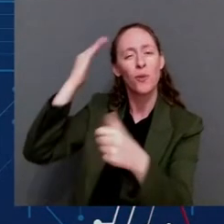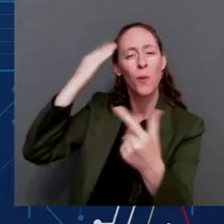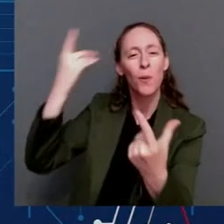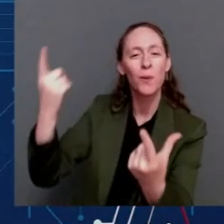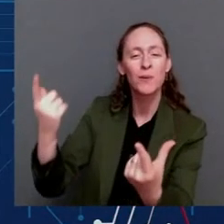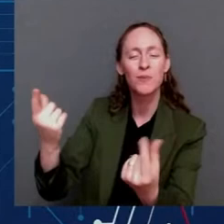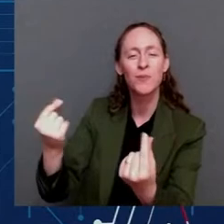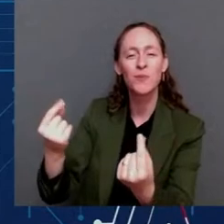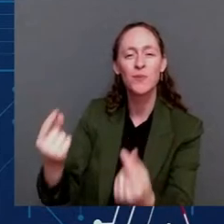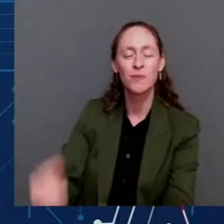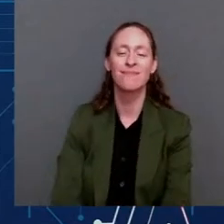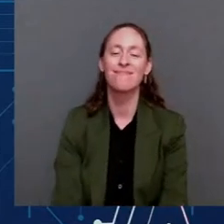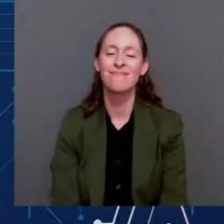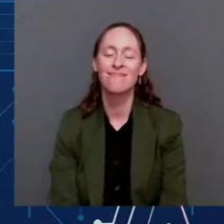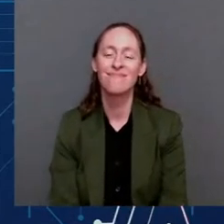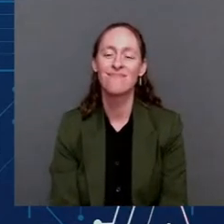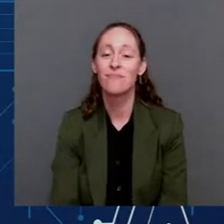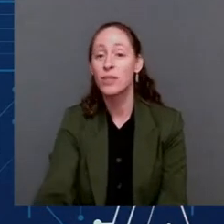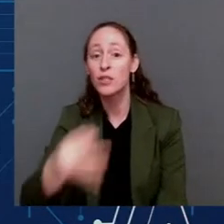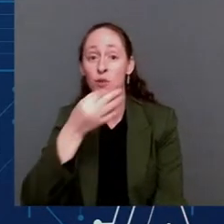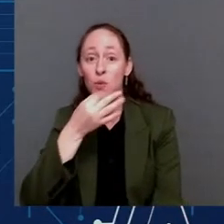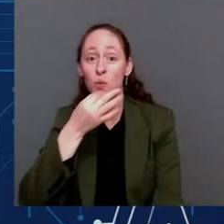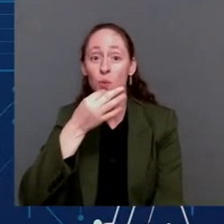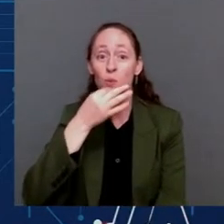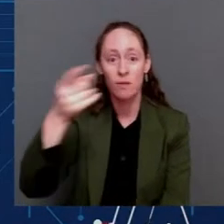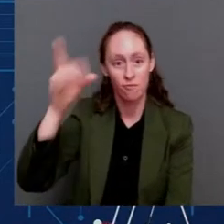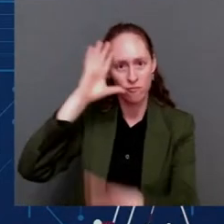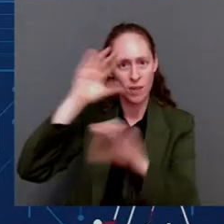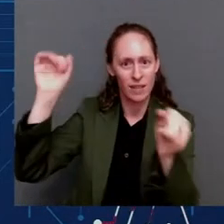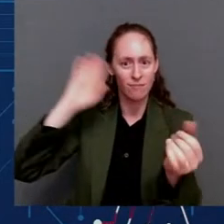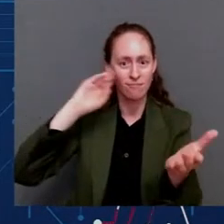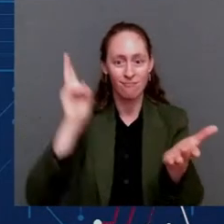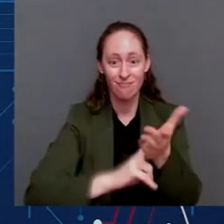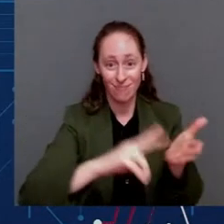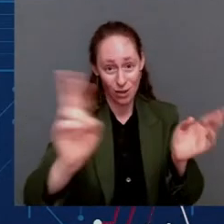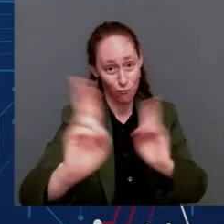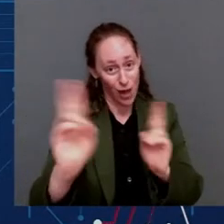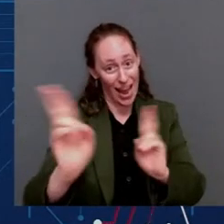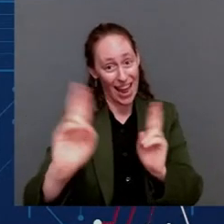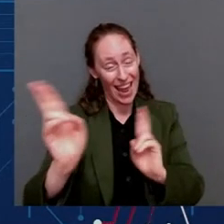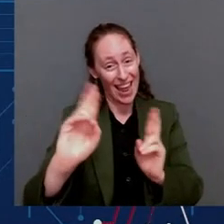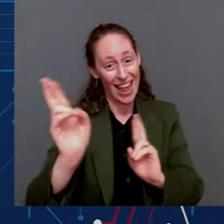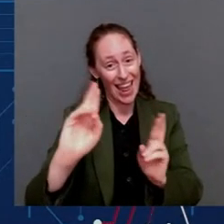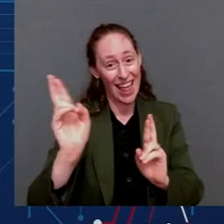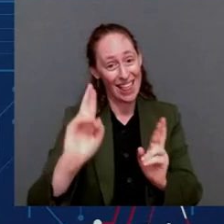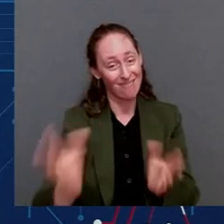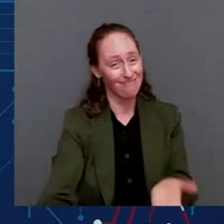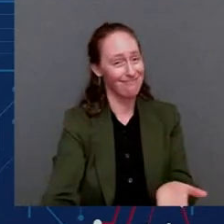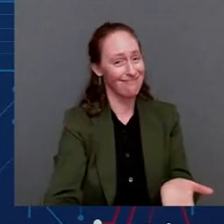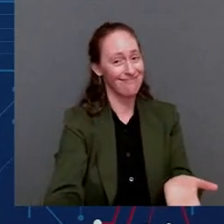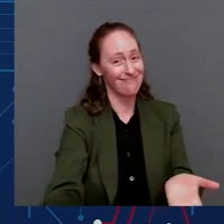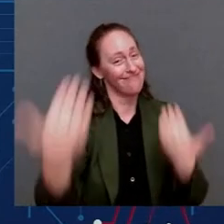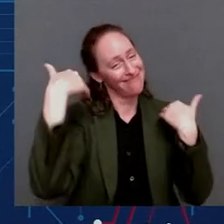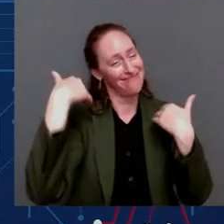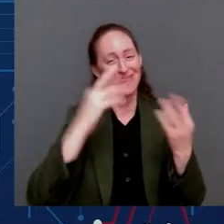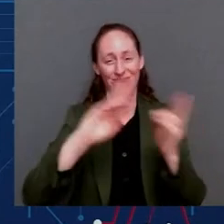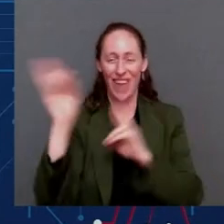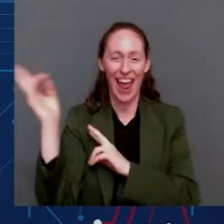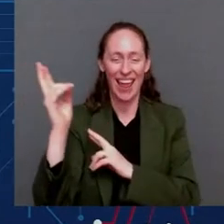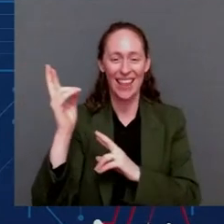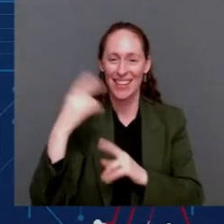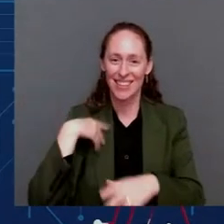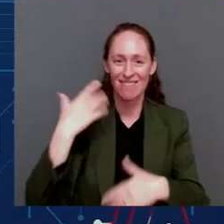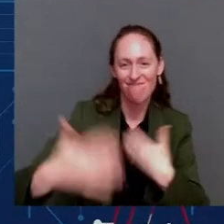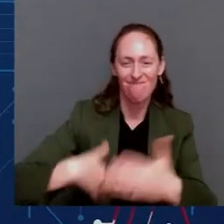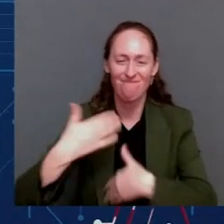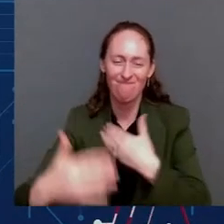project, every program, and every resource. We will continue helping Michiganders get on tuition-free paths to good-paying